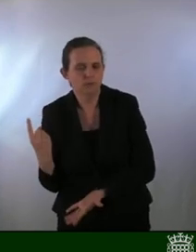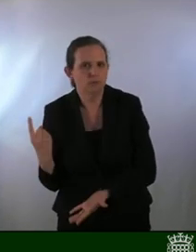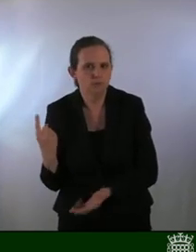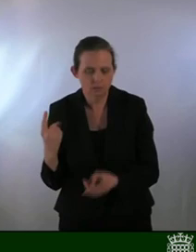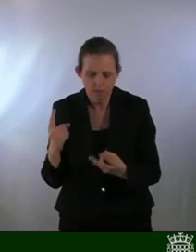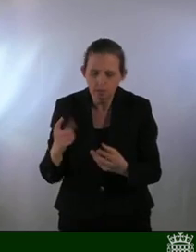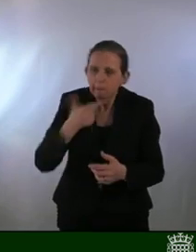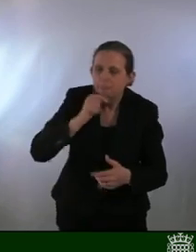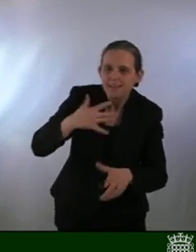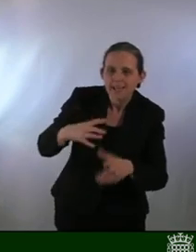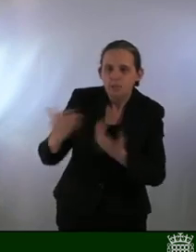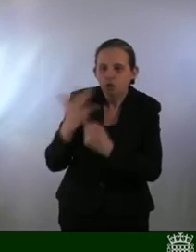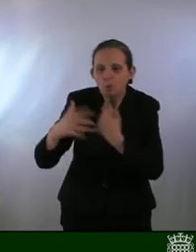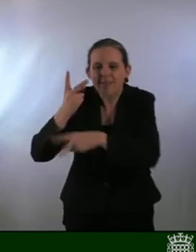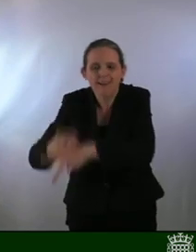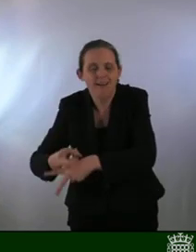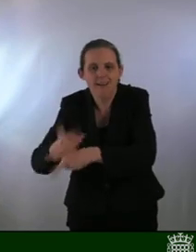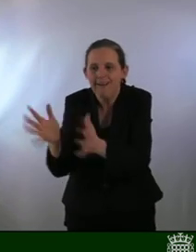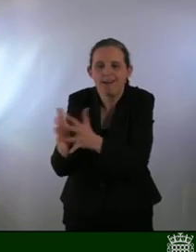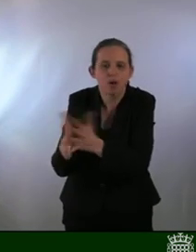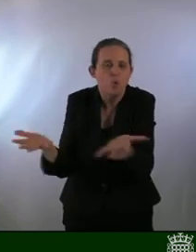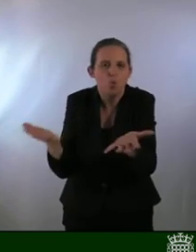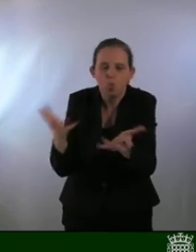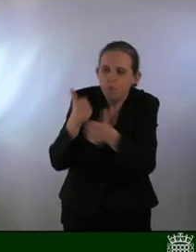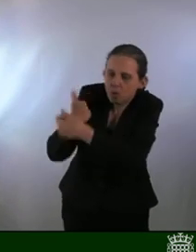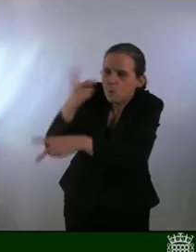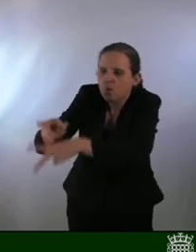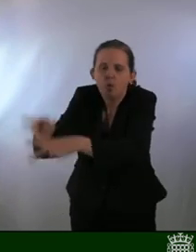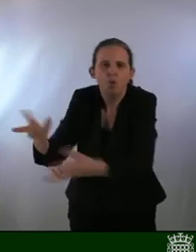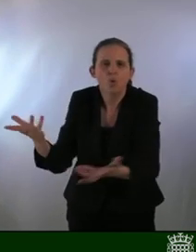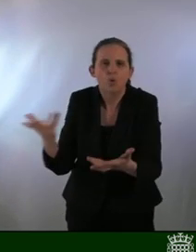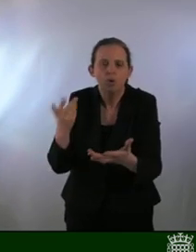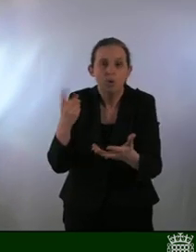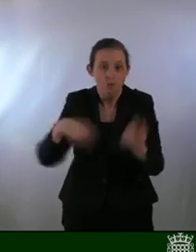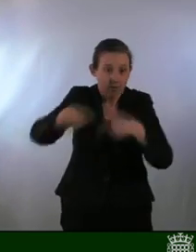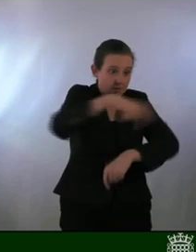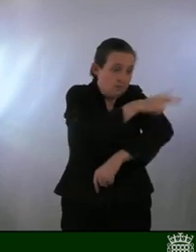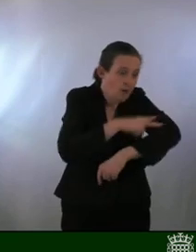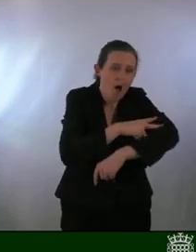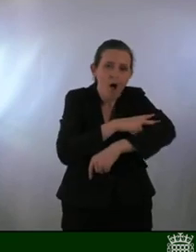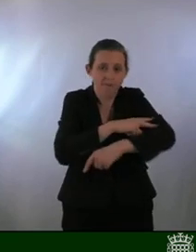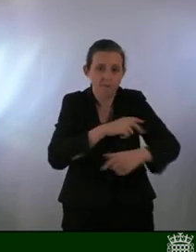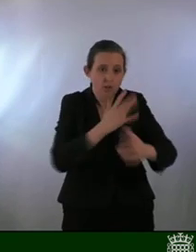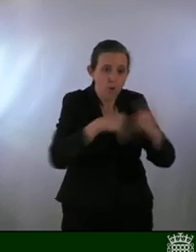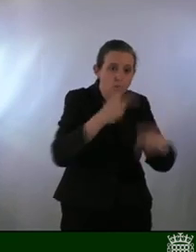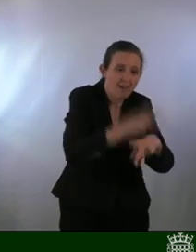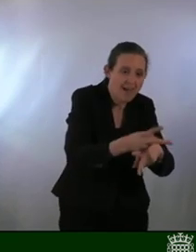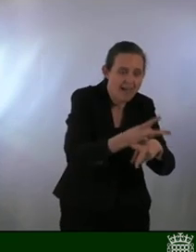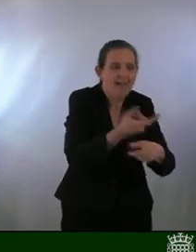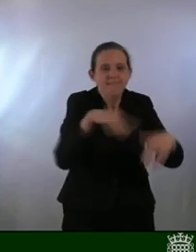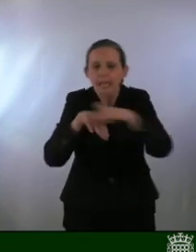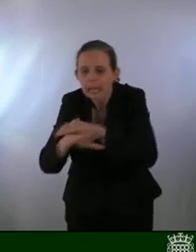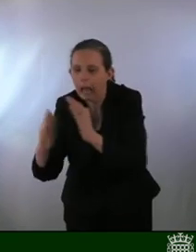care support get the care they need? What protections are in place for social care staff embarking upon regular 15-minute